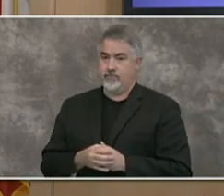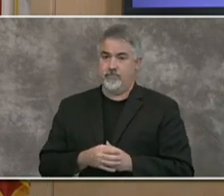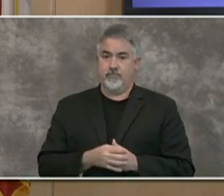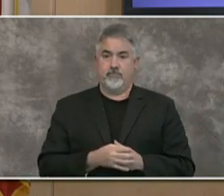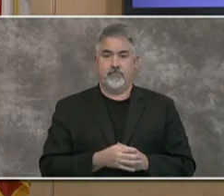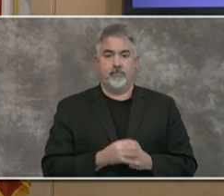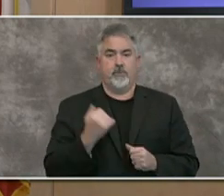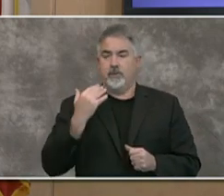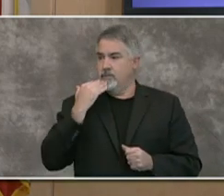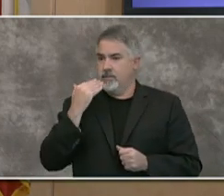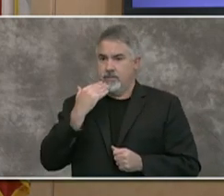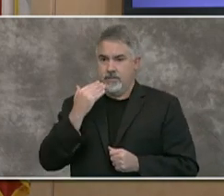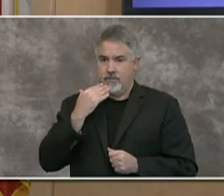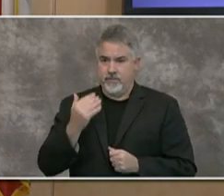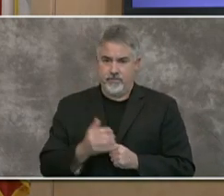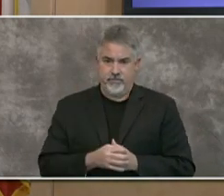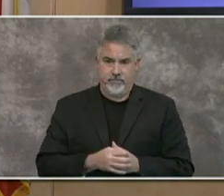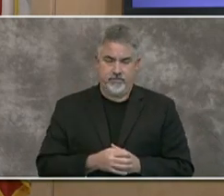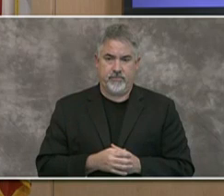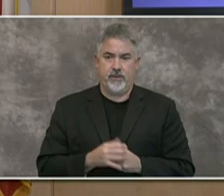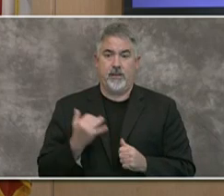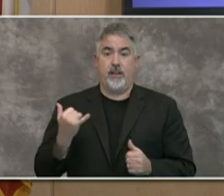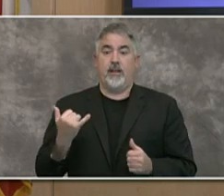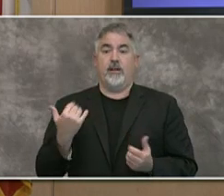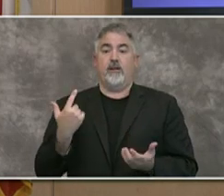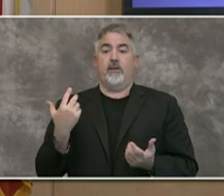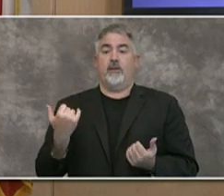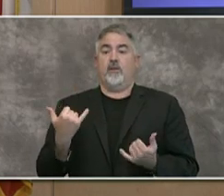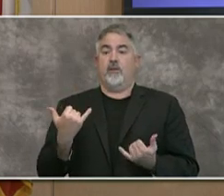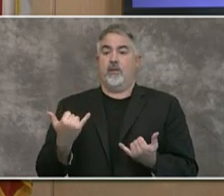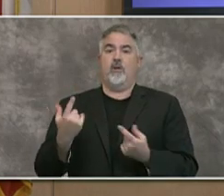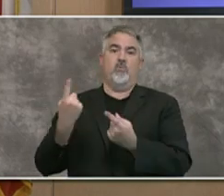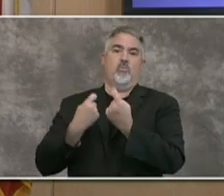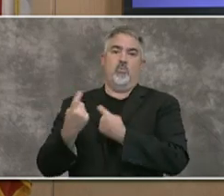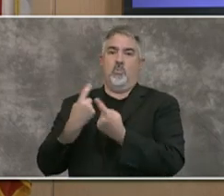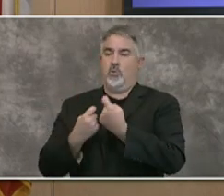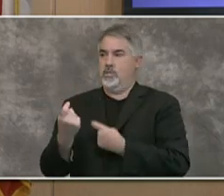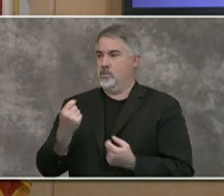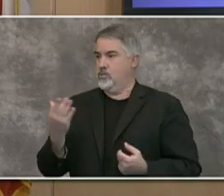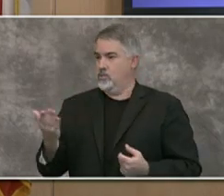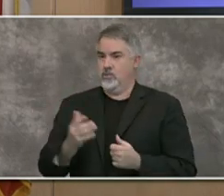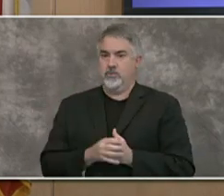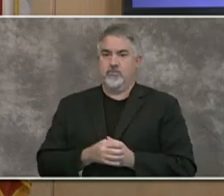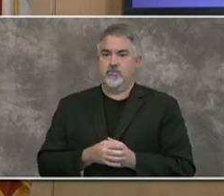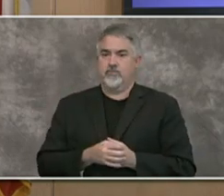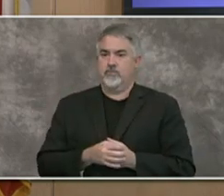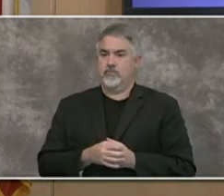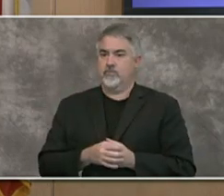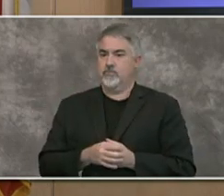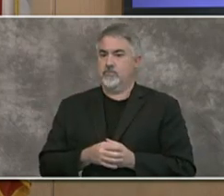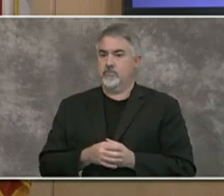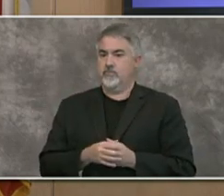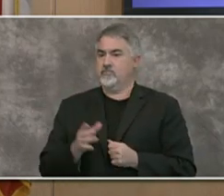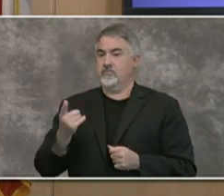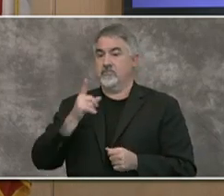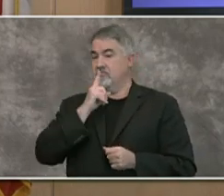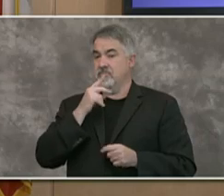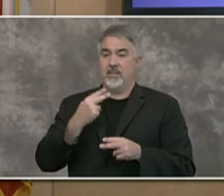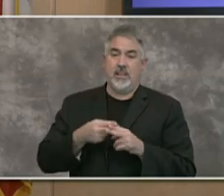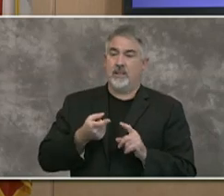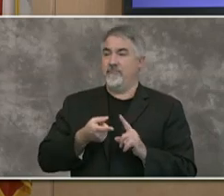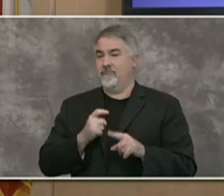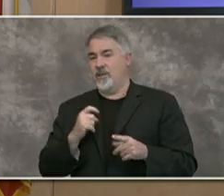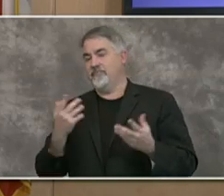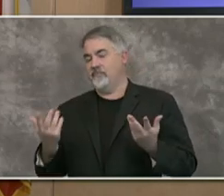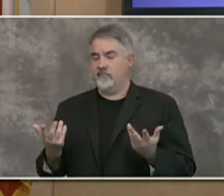Thank you, Dr. McDonald. We'll go straight to the questions again. If you're not identified by your name and your outlet when you're introduced,